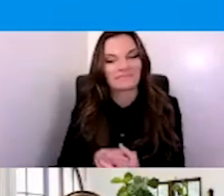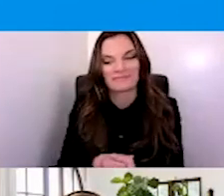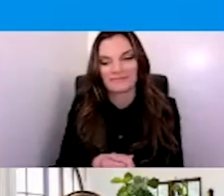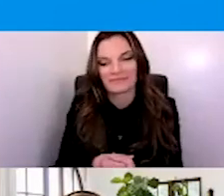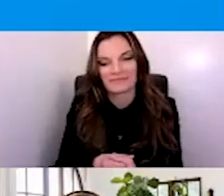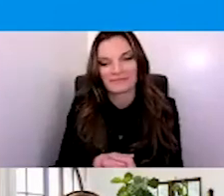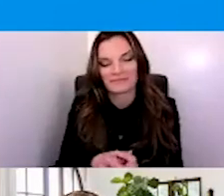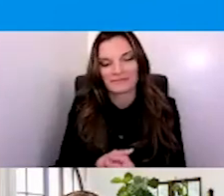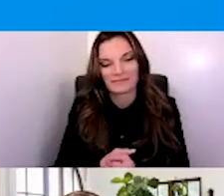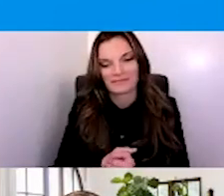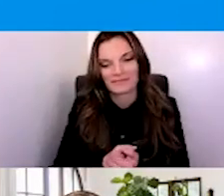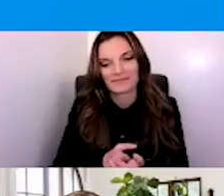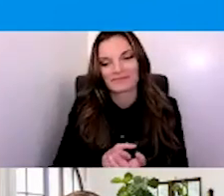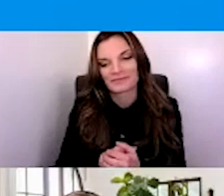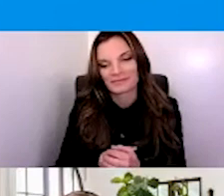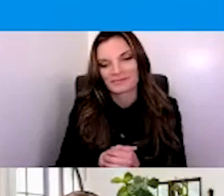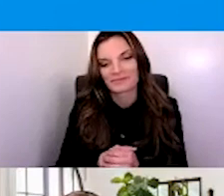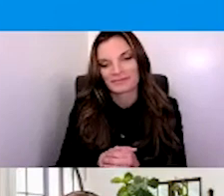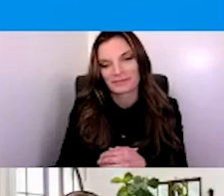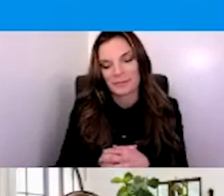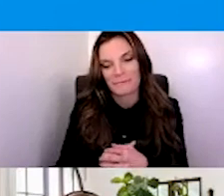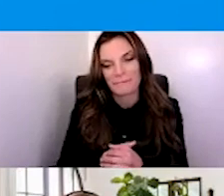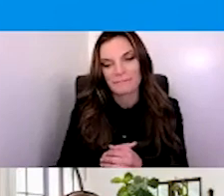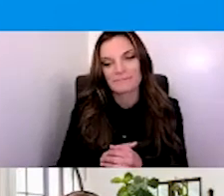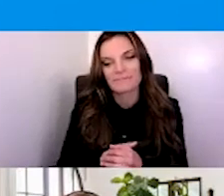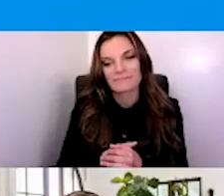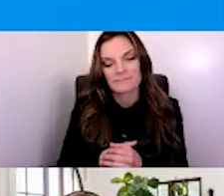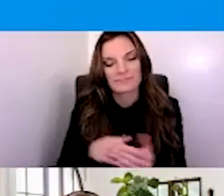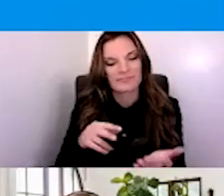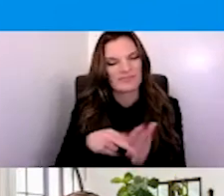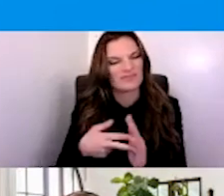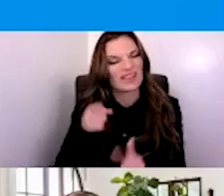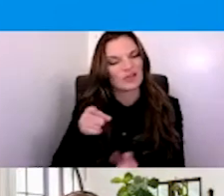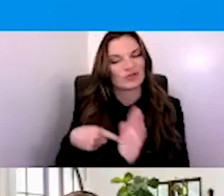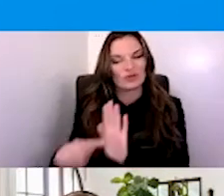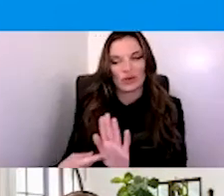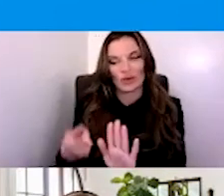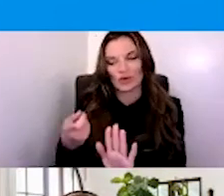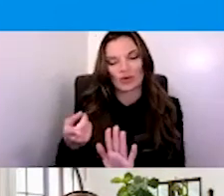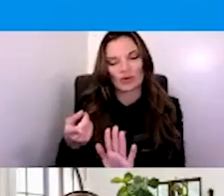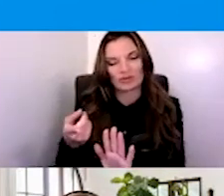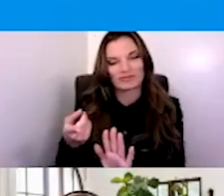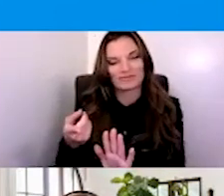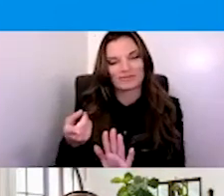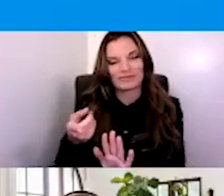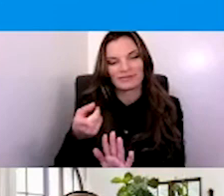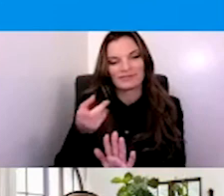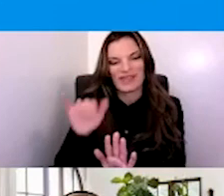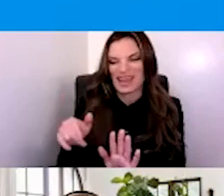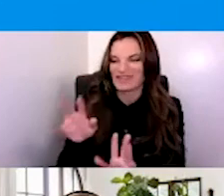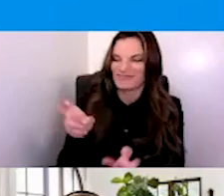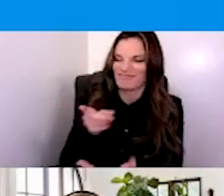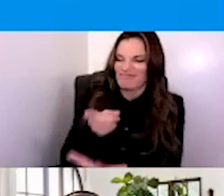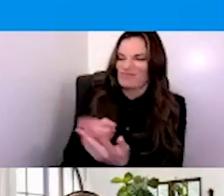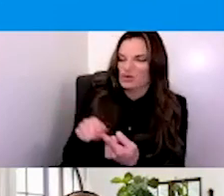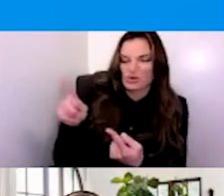and your group. And it just sends signals that I'm pretty certain are not intended to be sent. And I'm also a